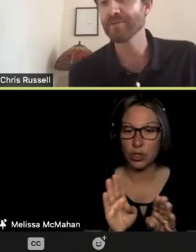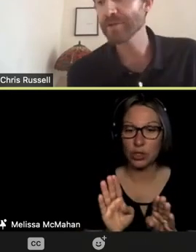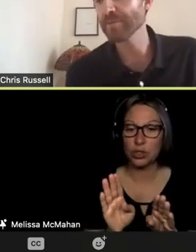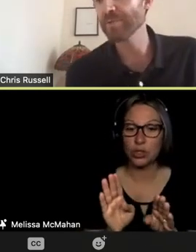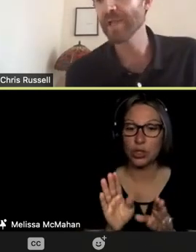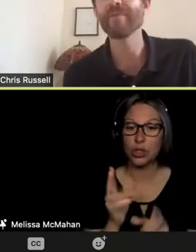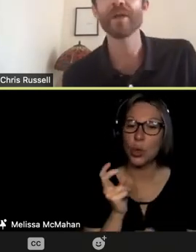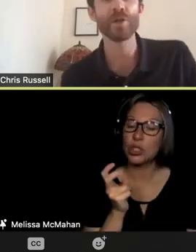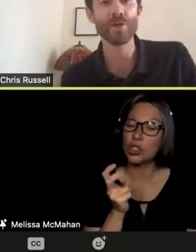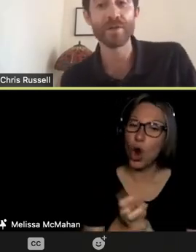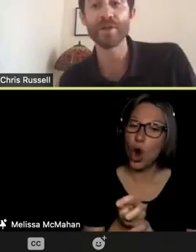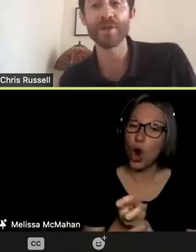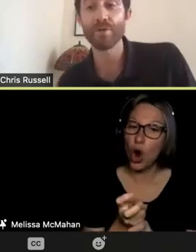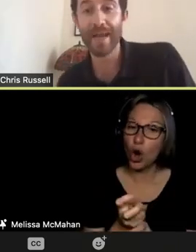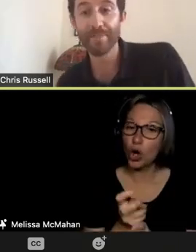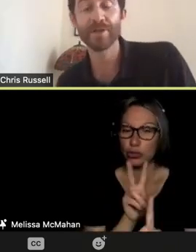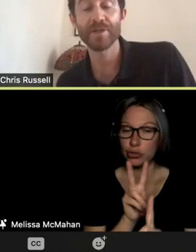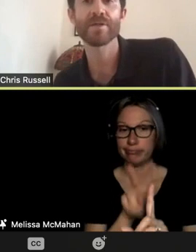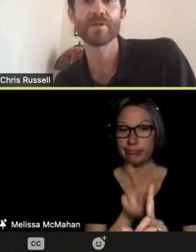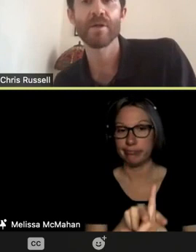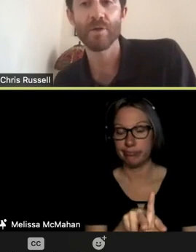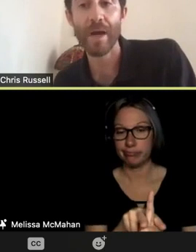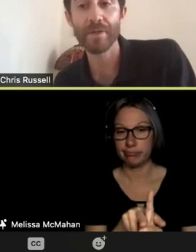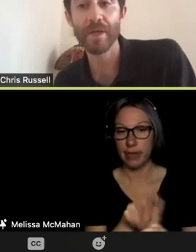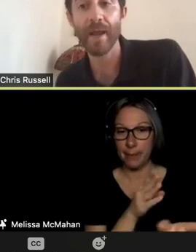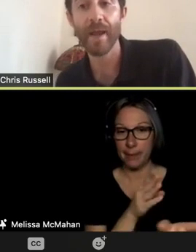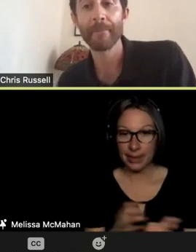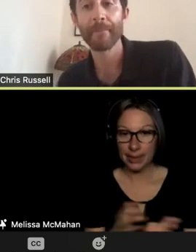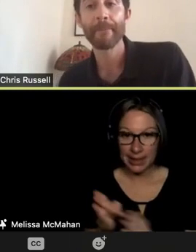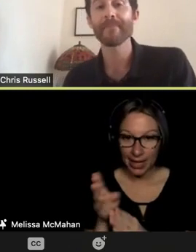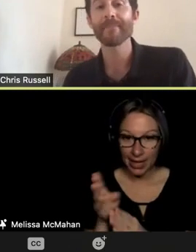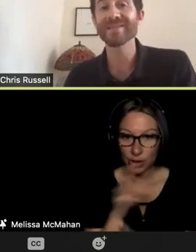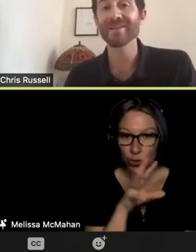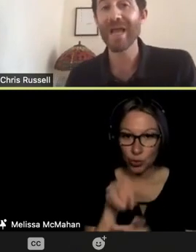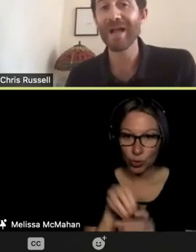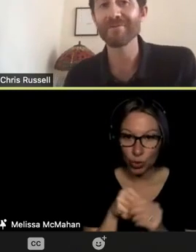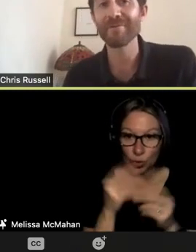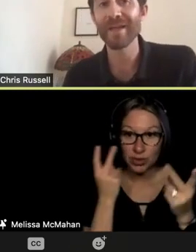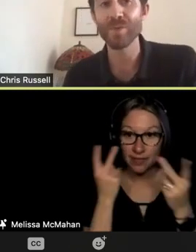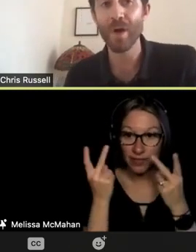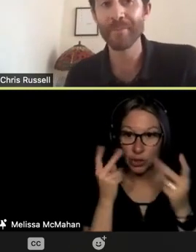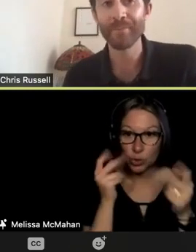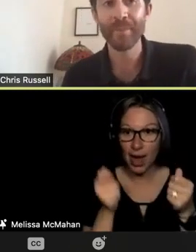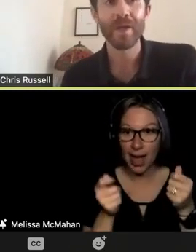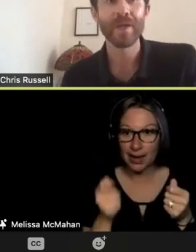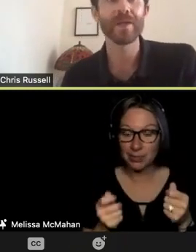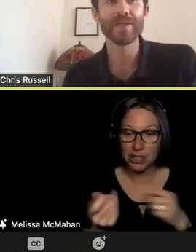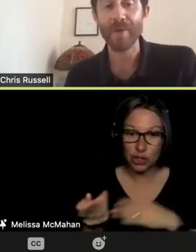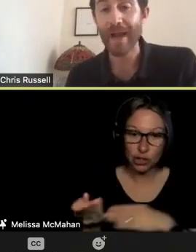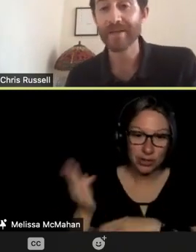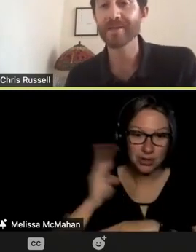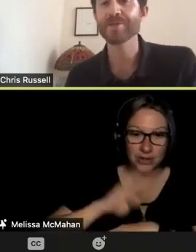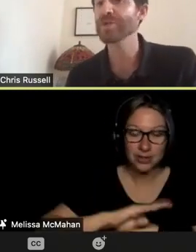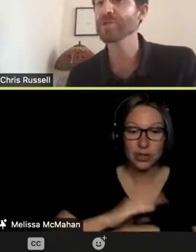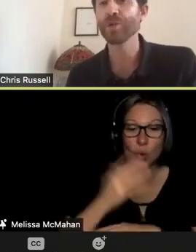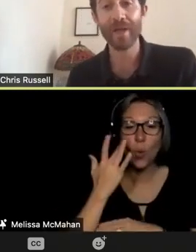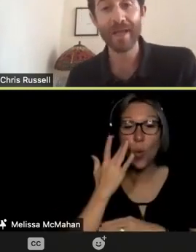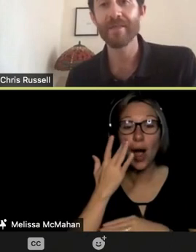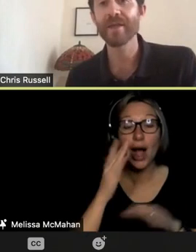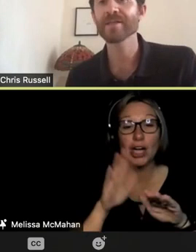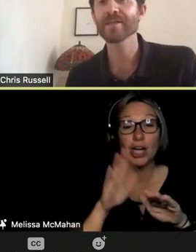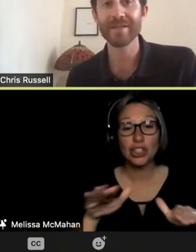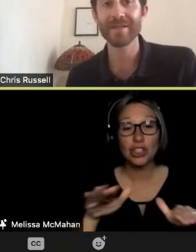implement an intervention plan that includes visual adaptations throughout the day, because a child in phase 1 needs practice